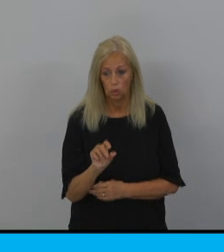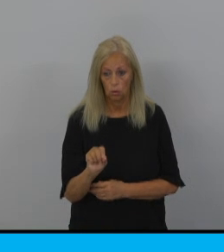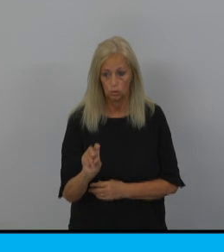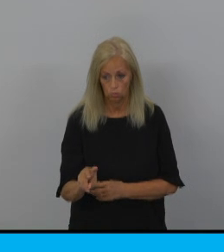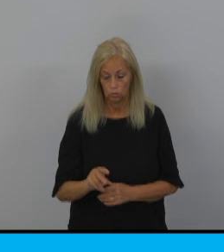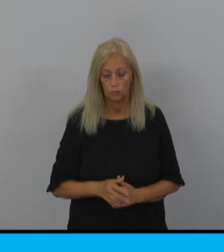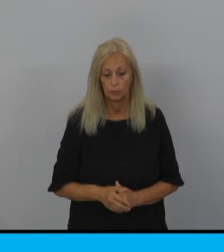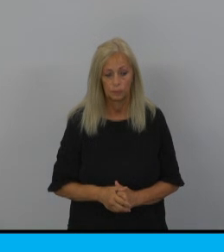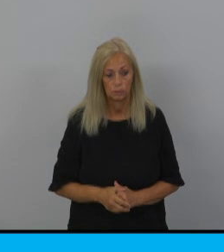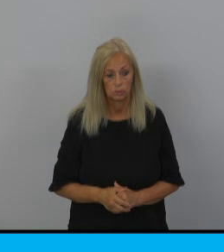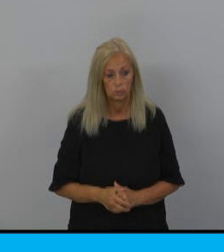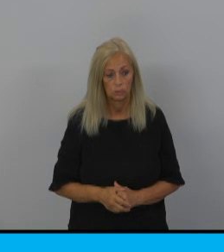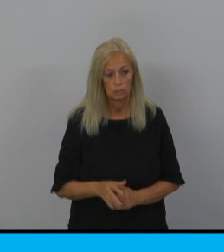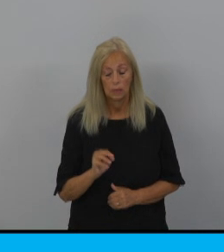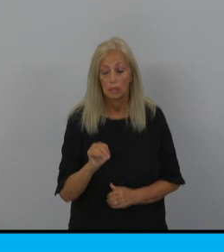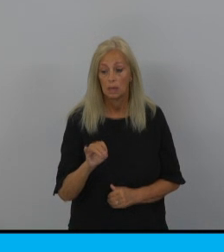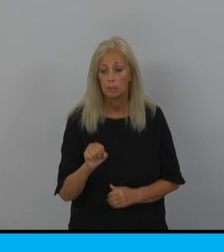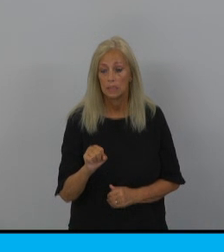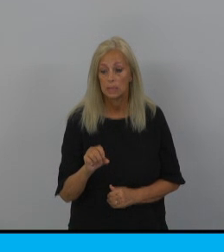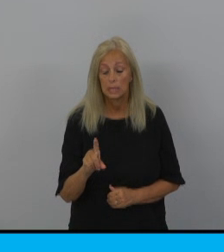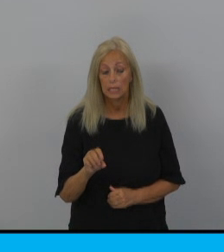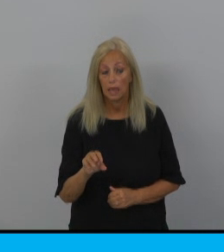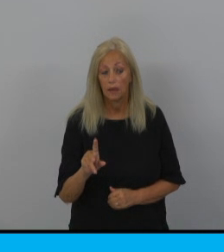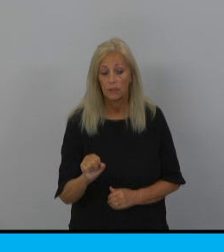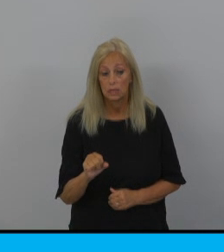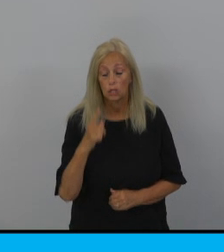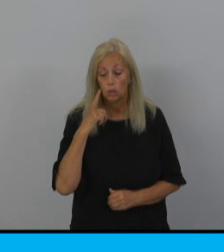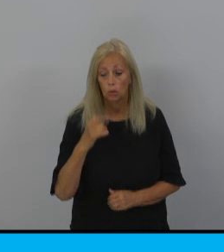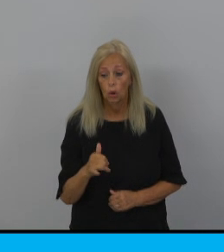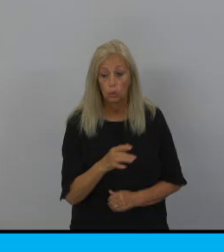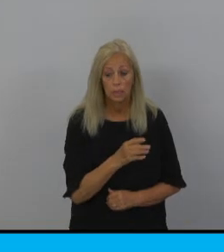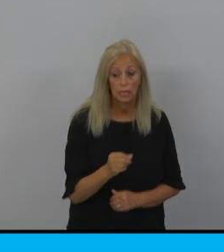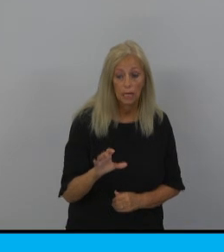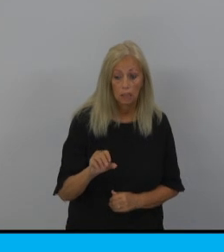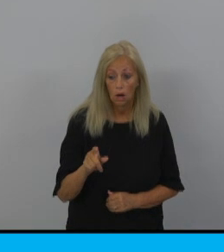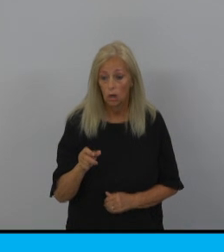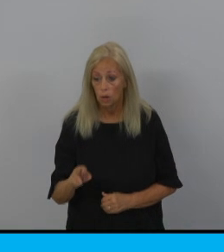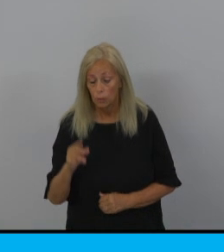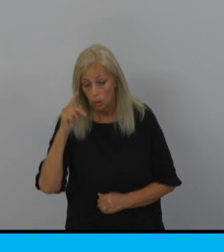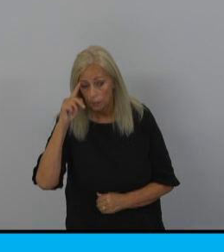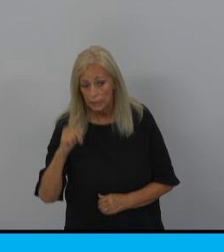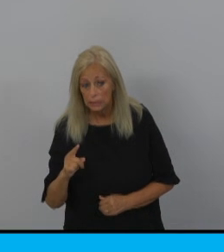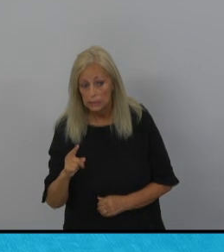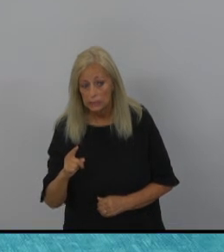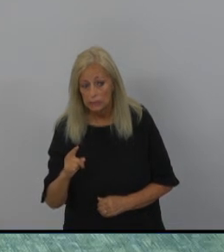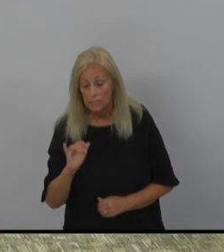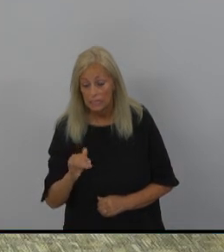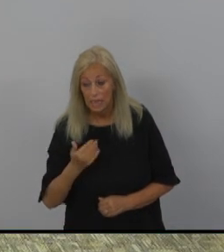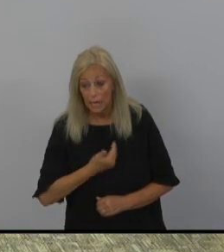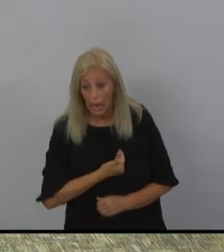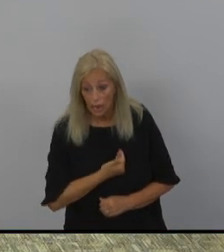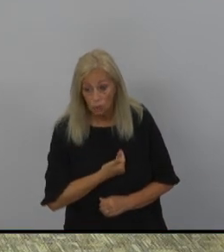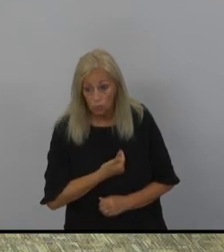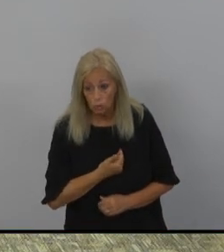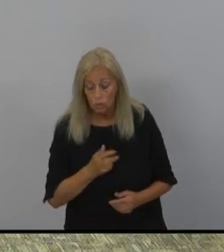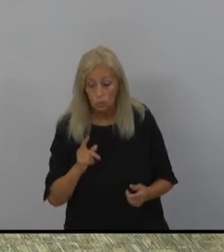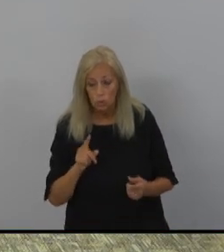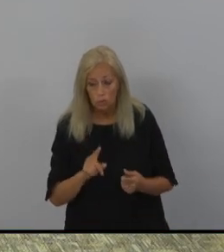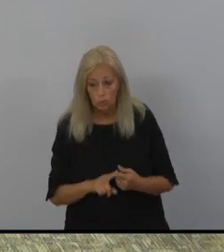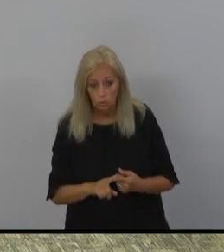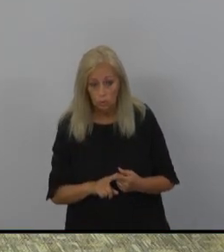$1.02. Ms. Davis, the golden pennies and the copper pennies, Are those hours